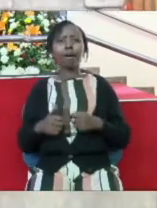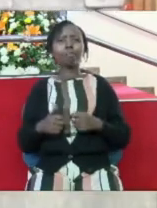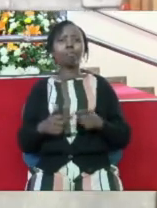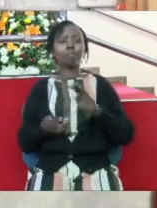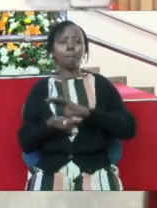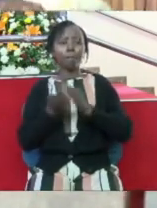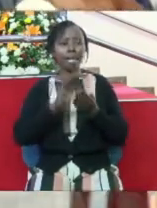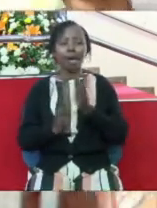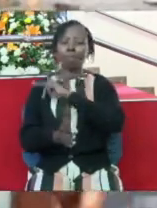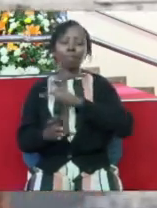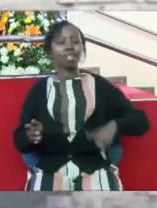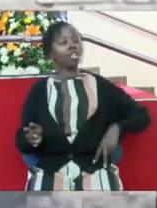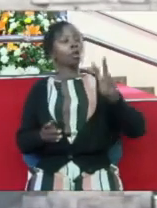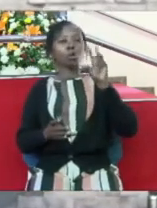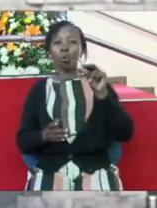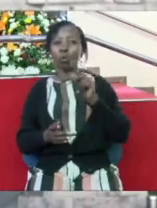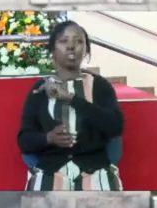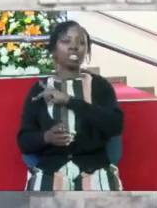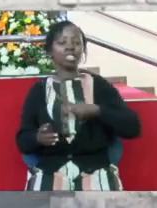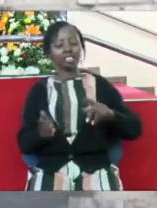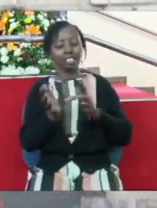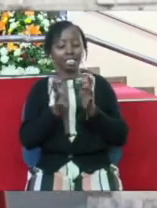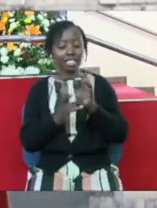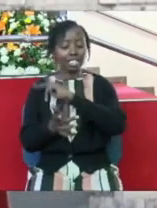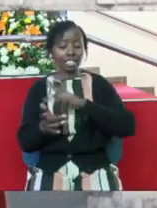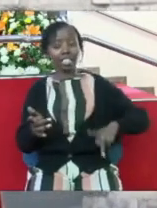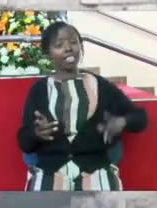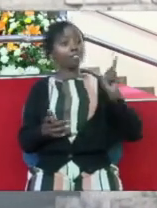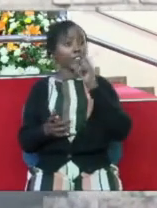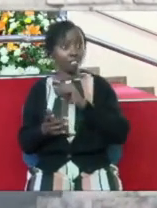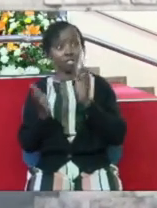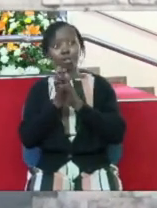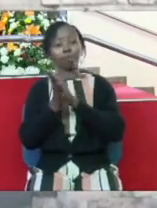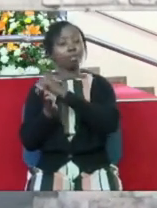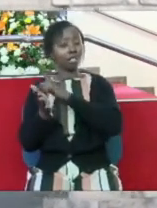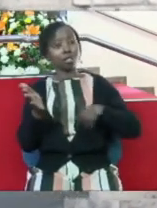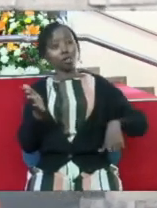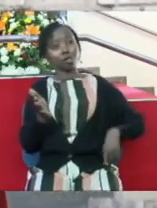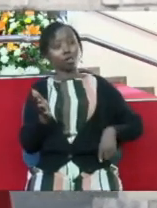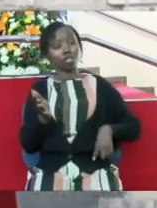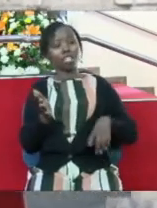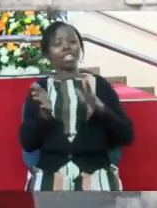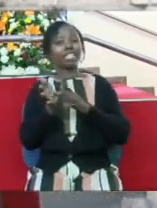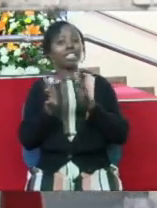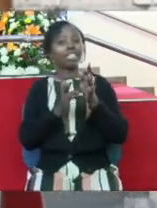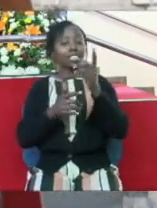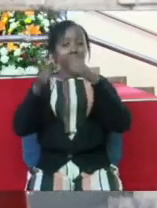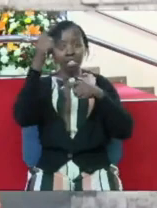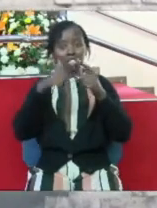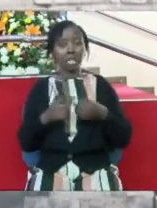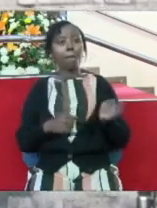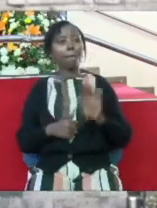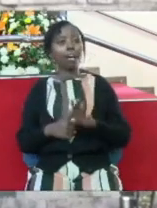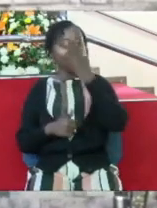kutawazwa kuwa mfalme. Because he is already king. Kwa sababu yeye tayari ni mfalme. Praise the name of the Lord. Amen. He is coming back because he